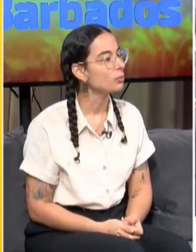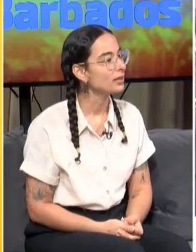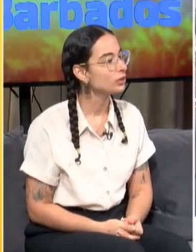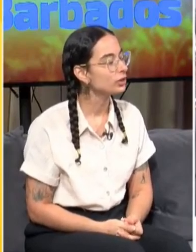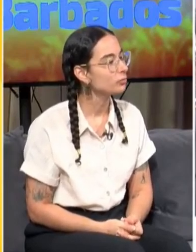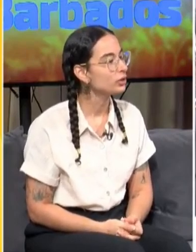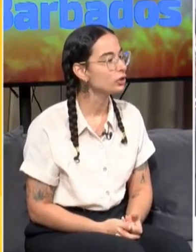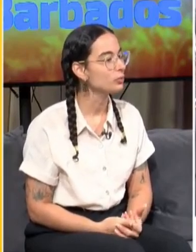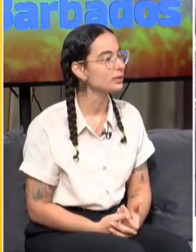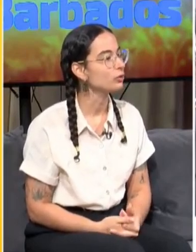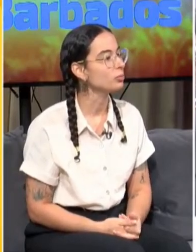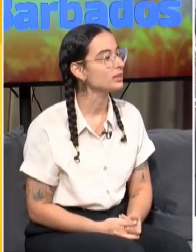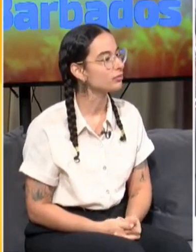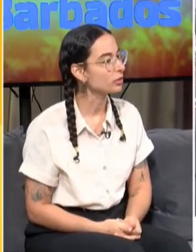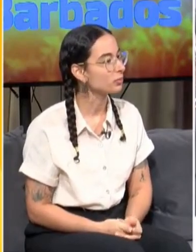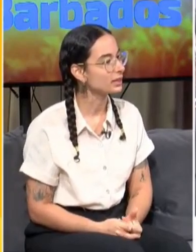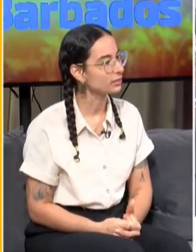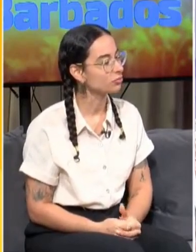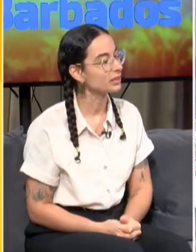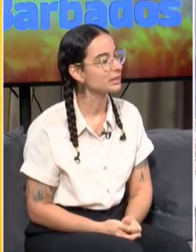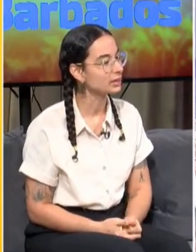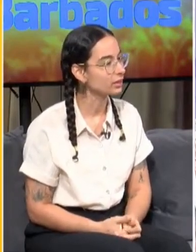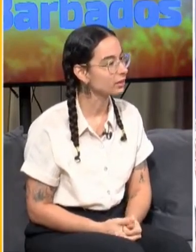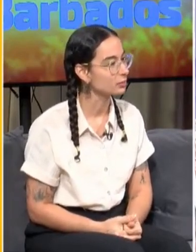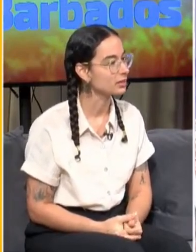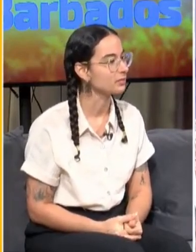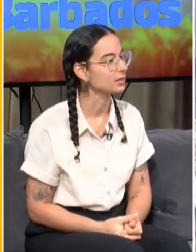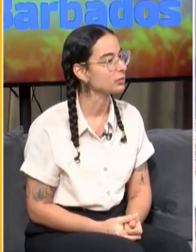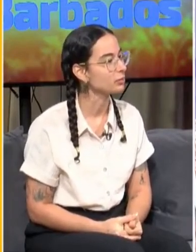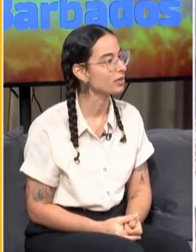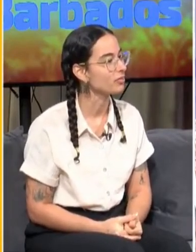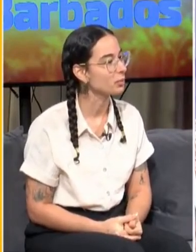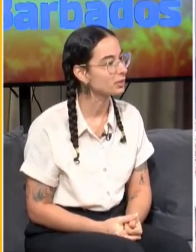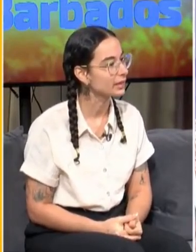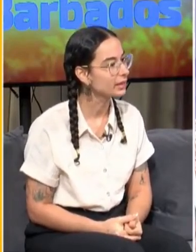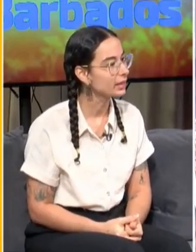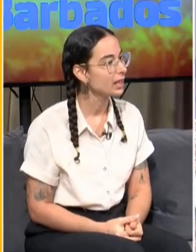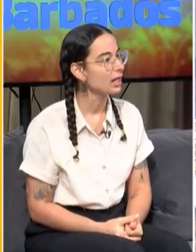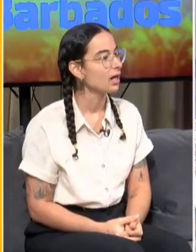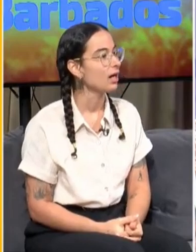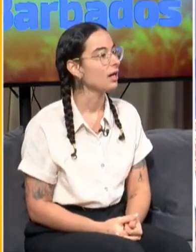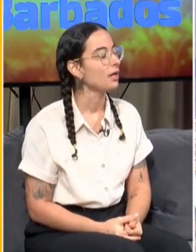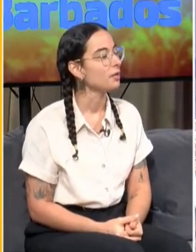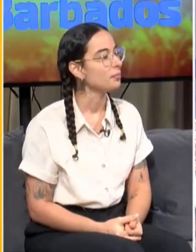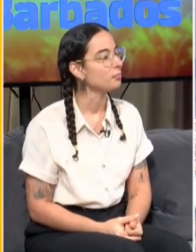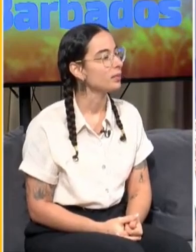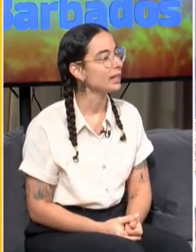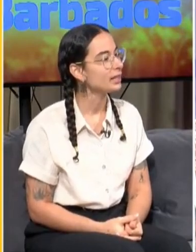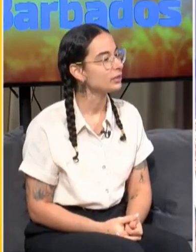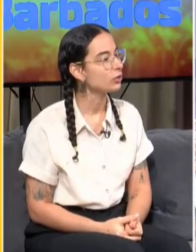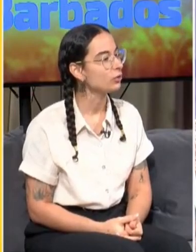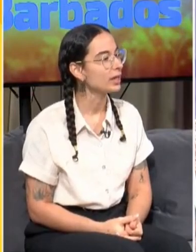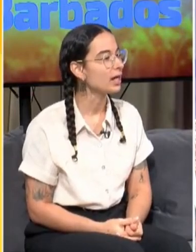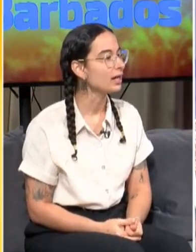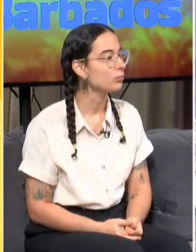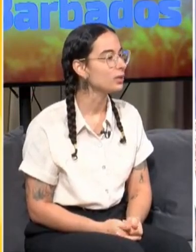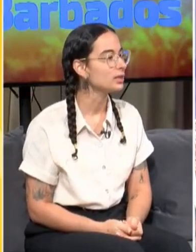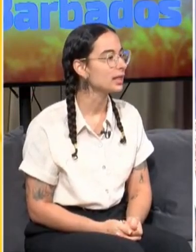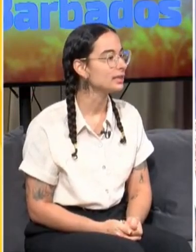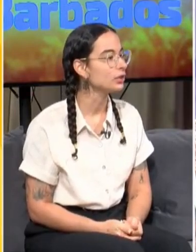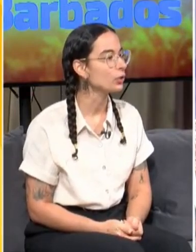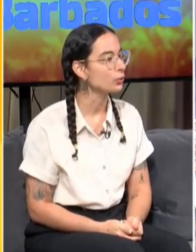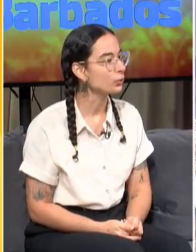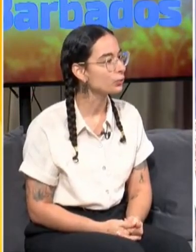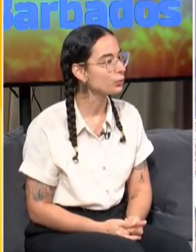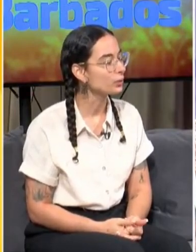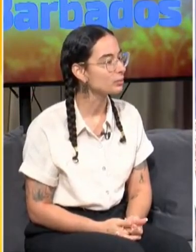Well, my journey was a little bit different because of my sister, specifically with my family. And so, yeah, I